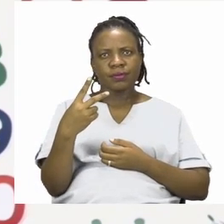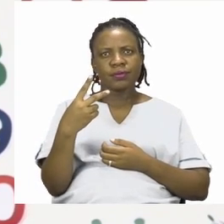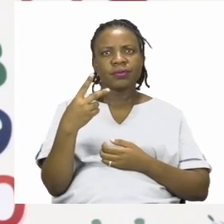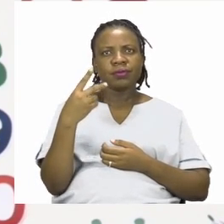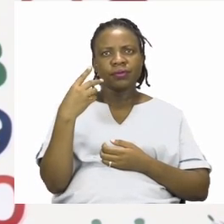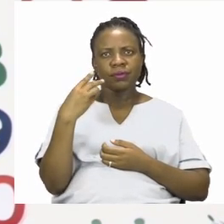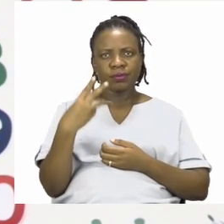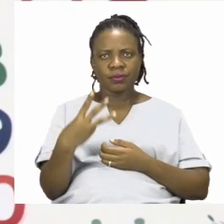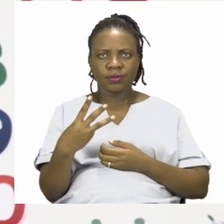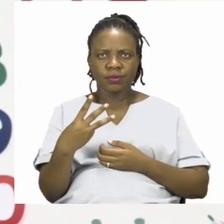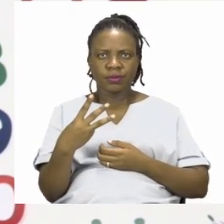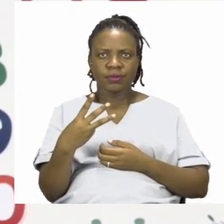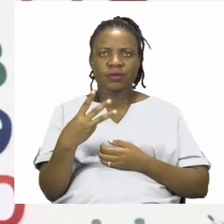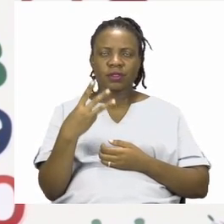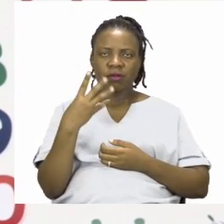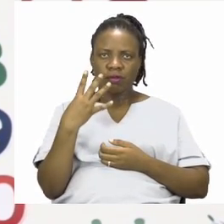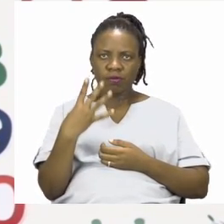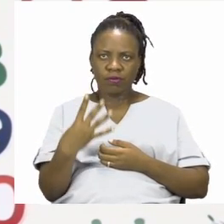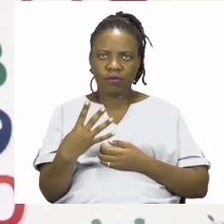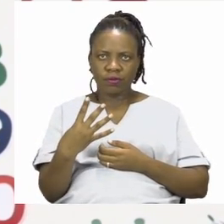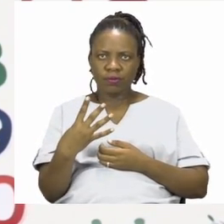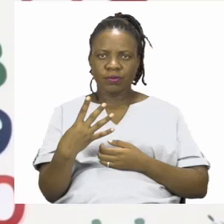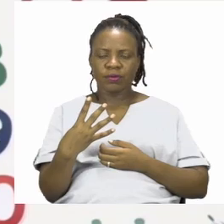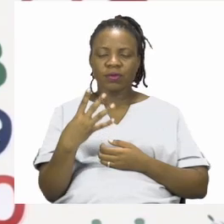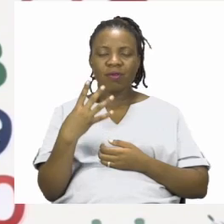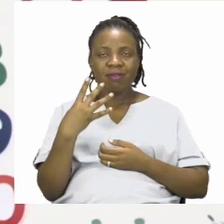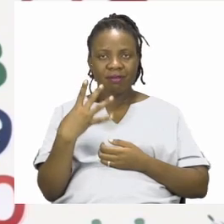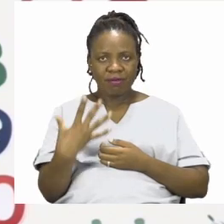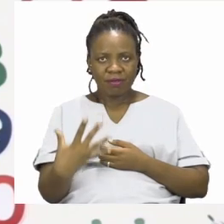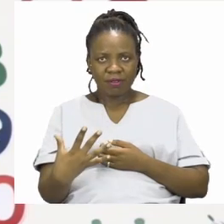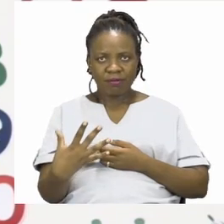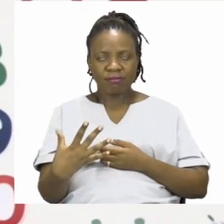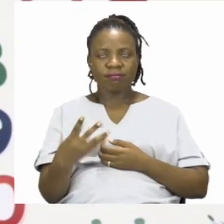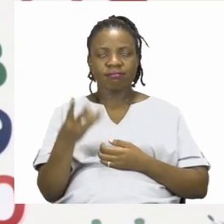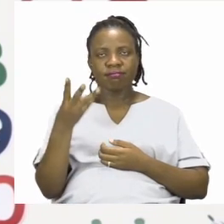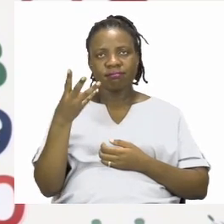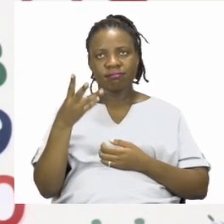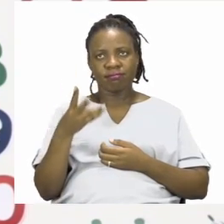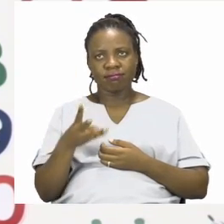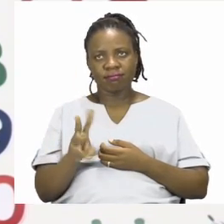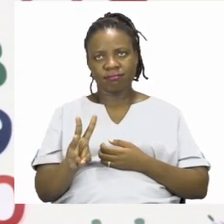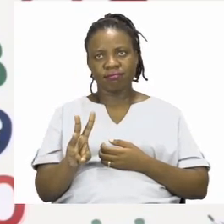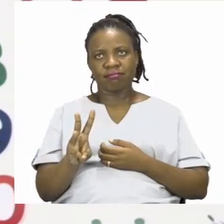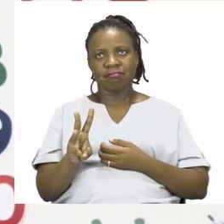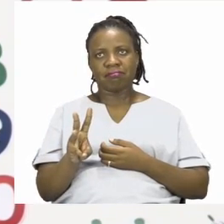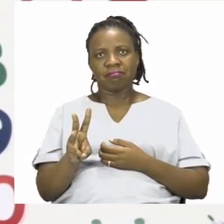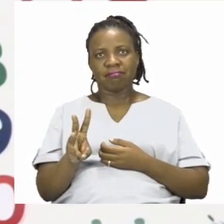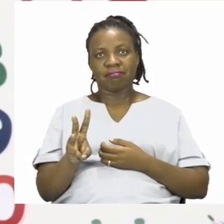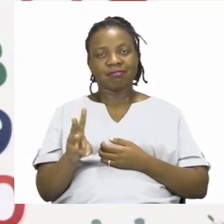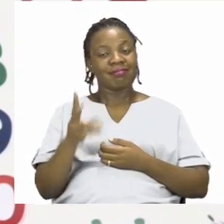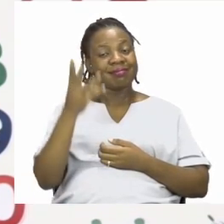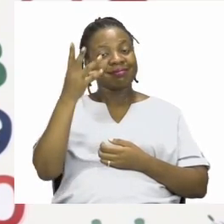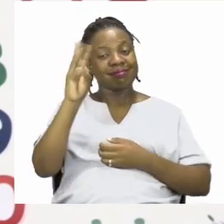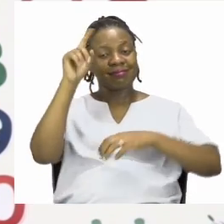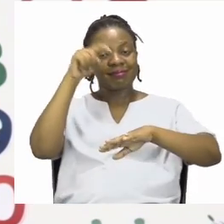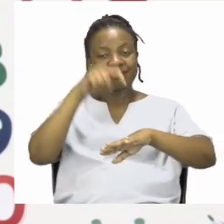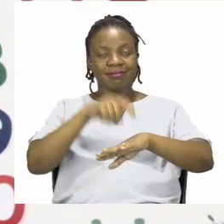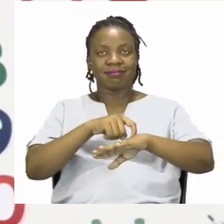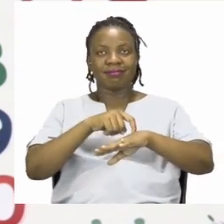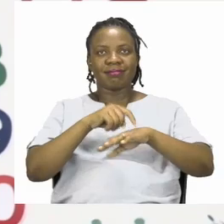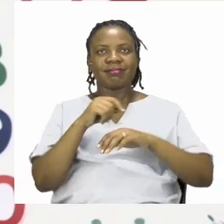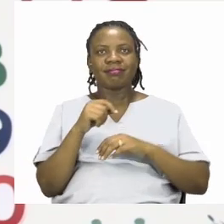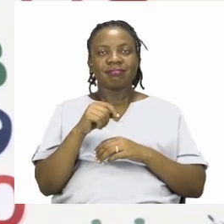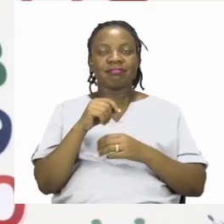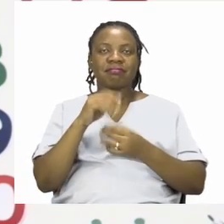2, 3, 4, 5, 6 times.